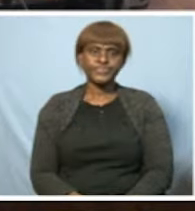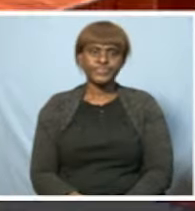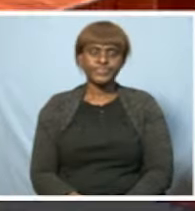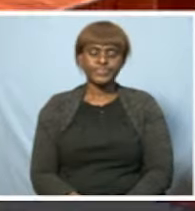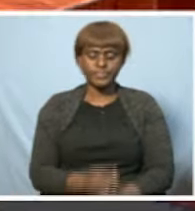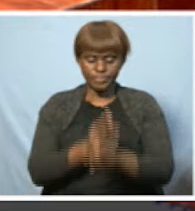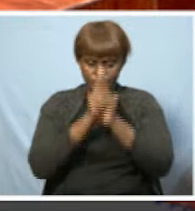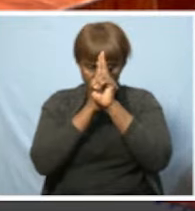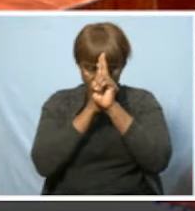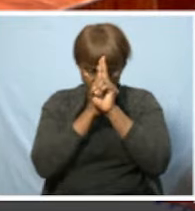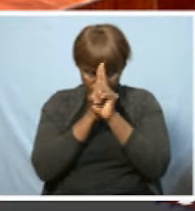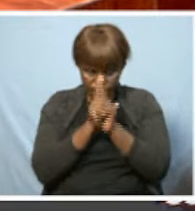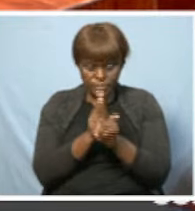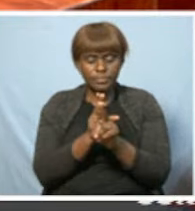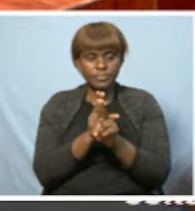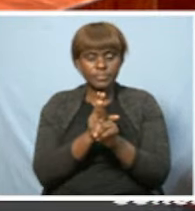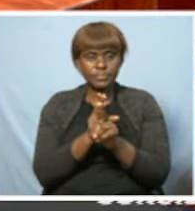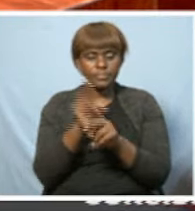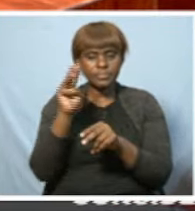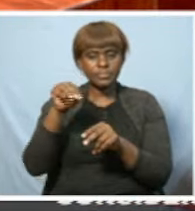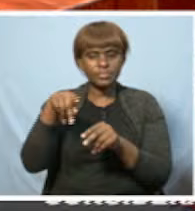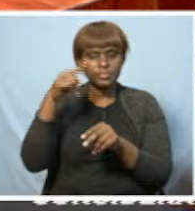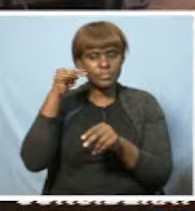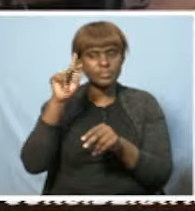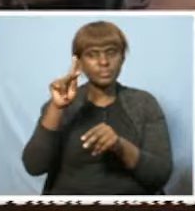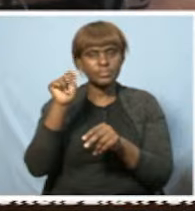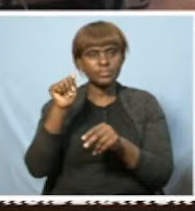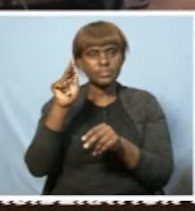Honorable MP for Kaumbe.